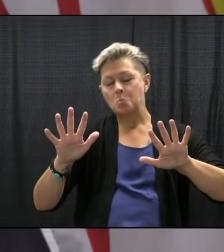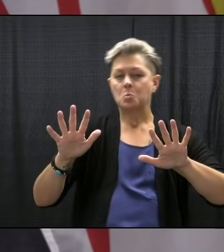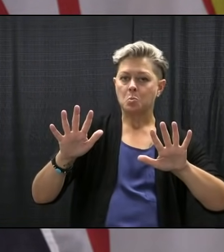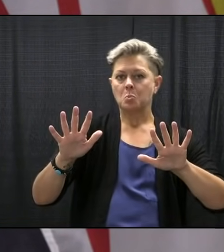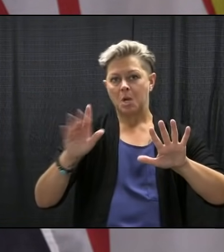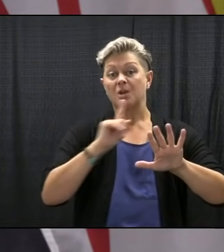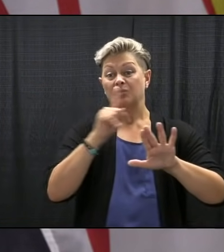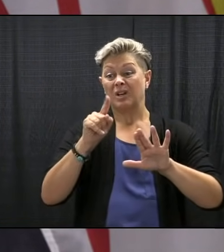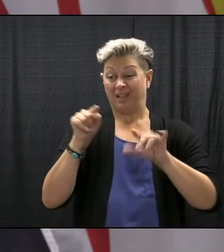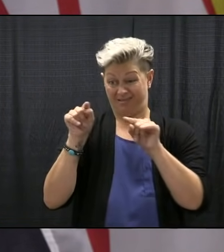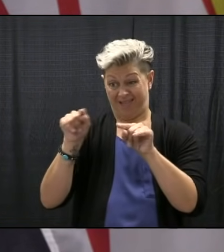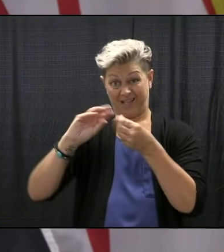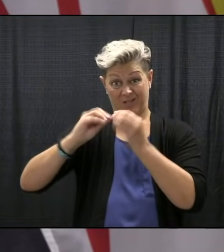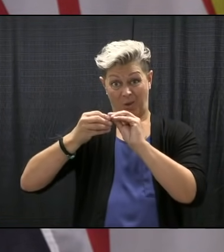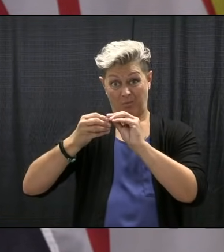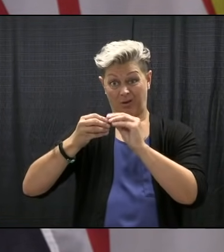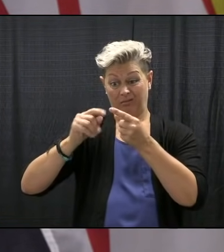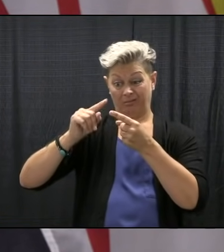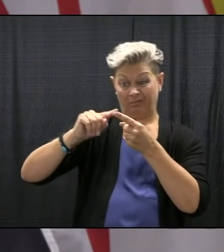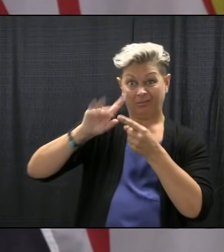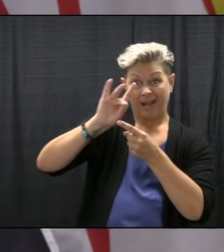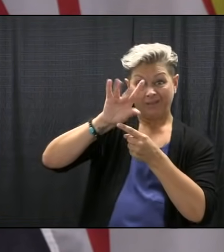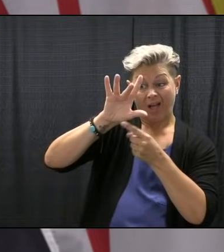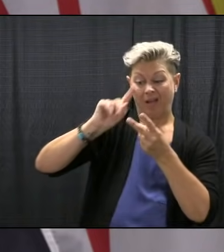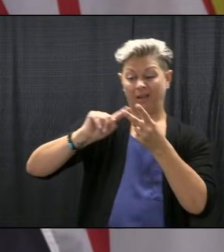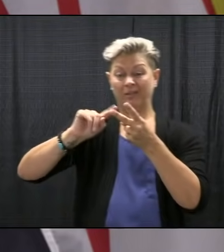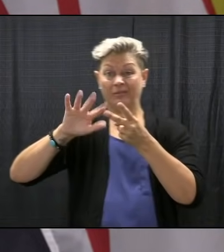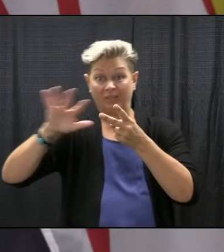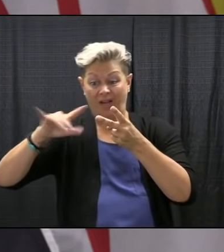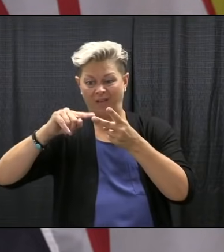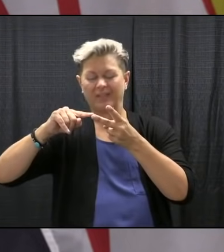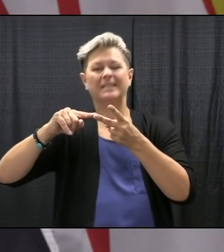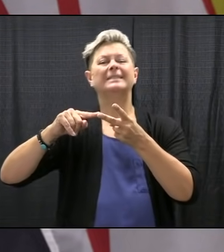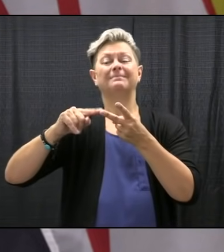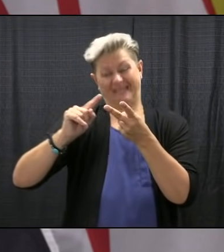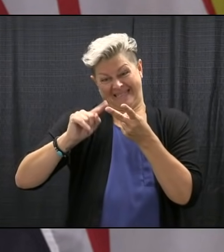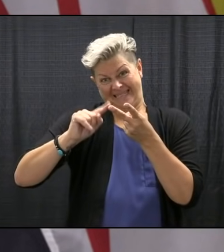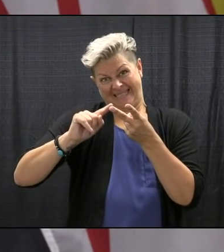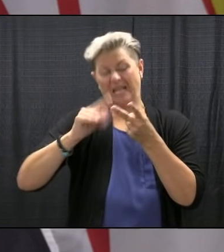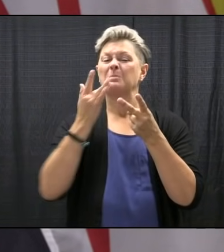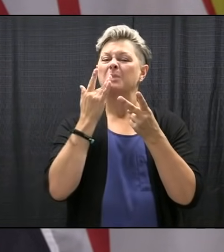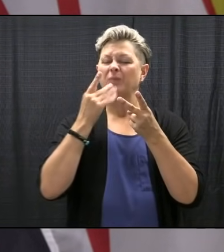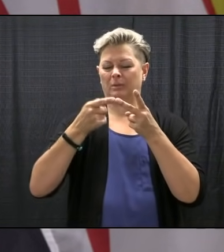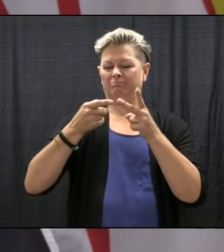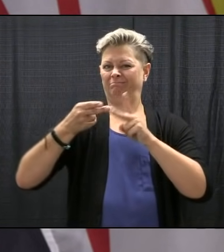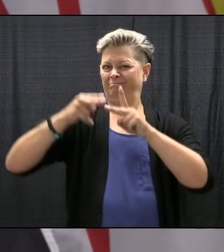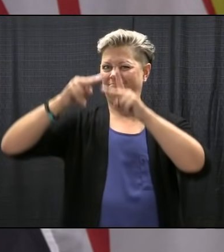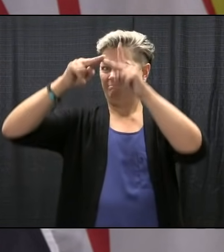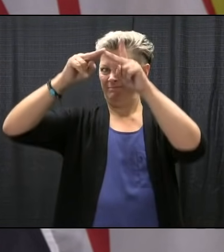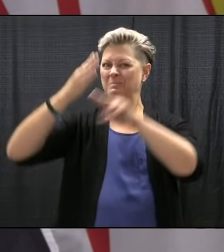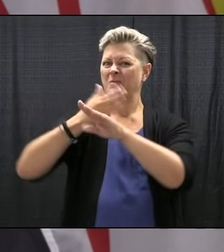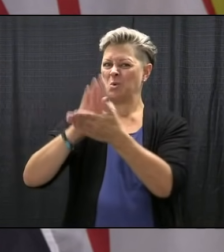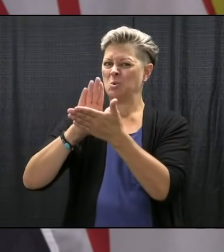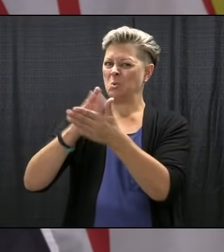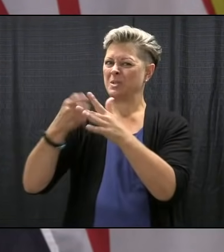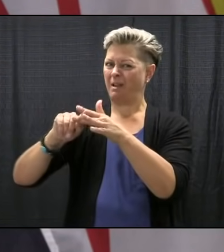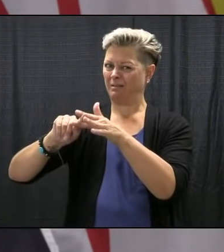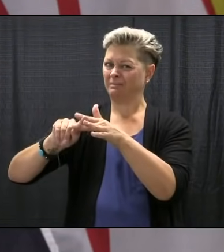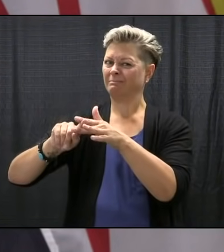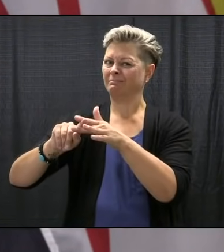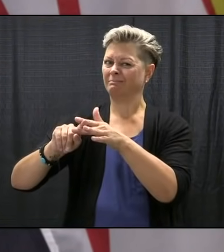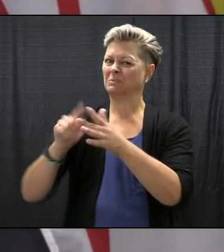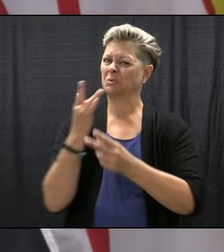that that number for second doses up a little bit. I think a lot of